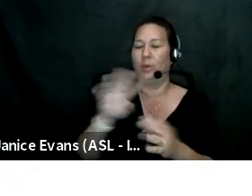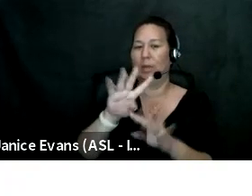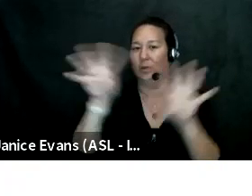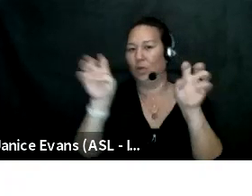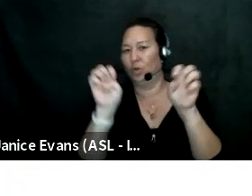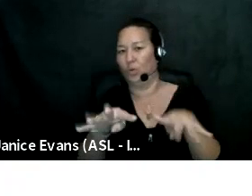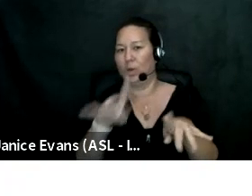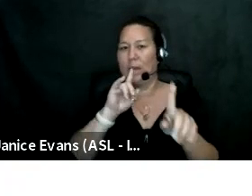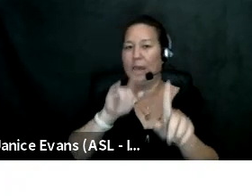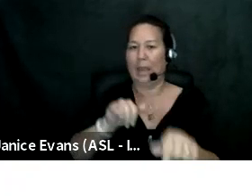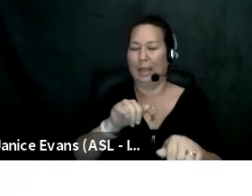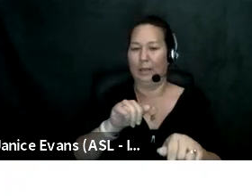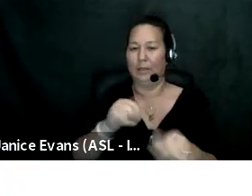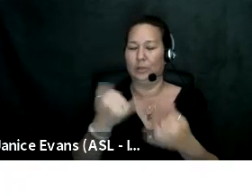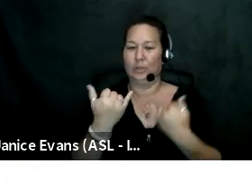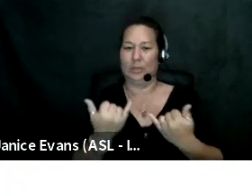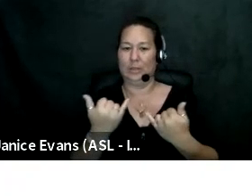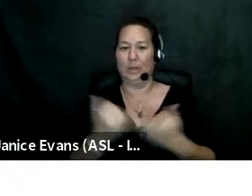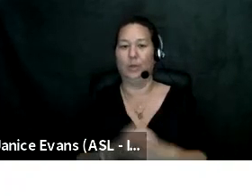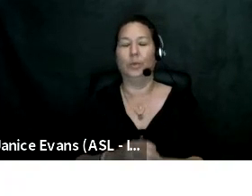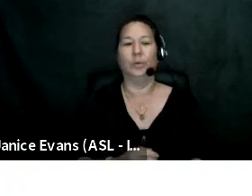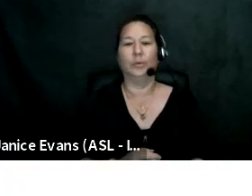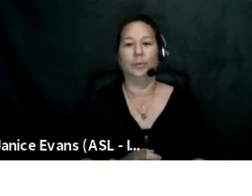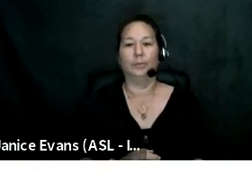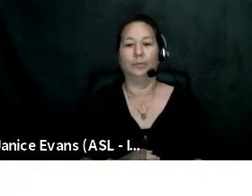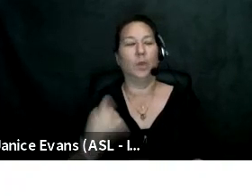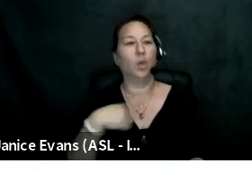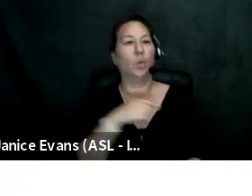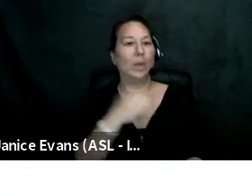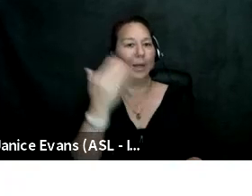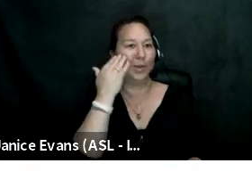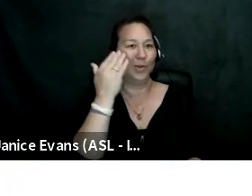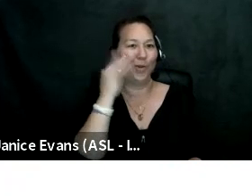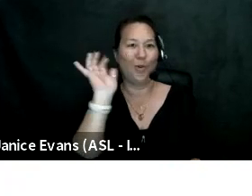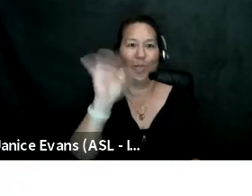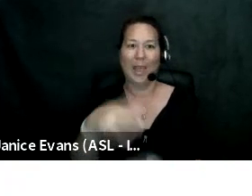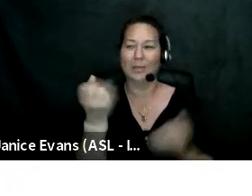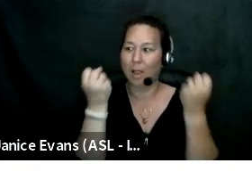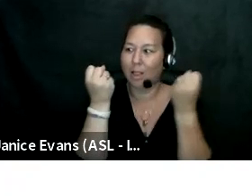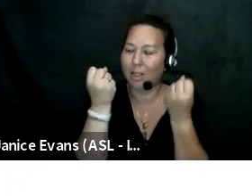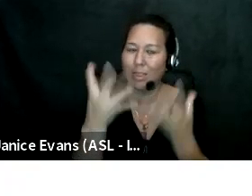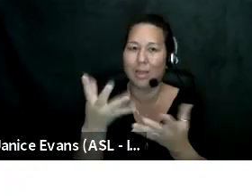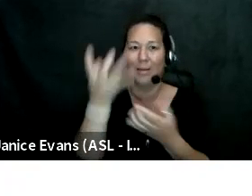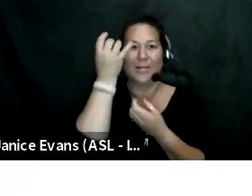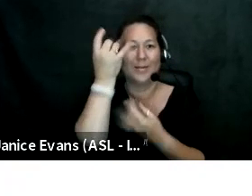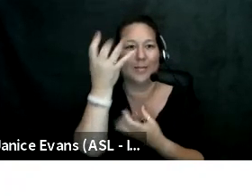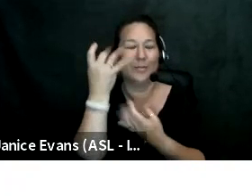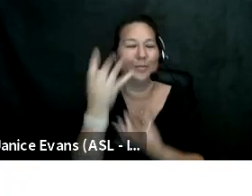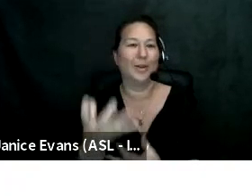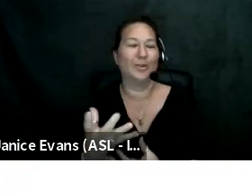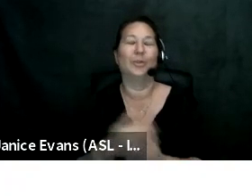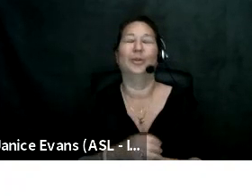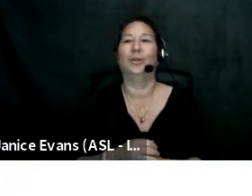Great. Thank you so much, Kimi. We know that that was a lot of information. And like